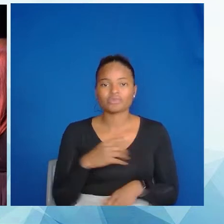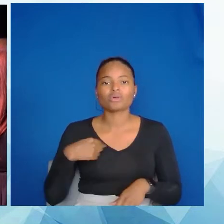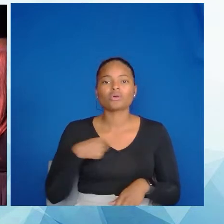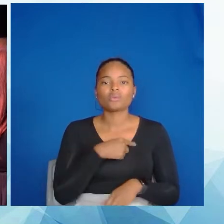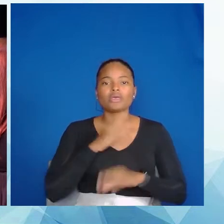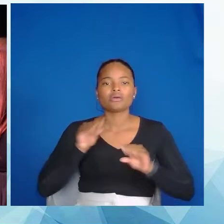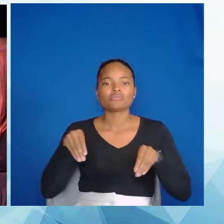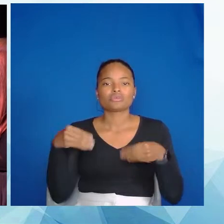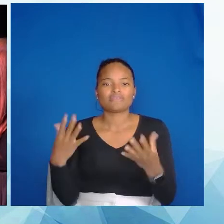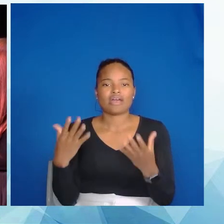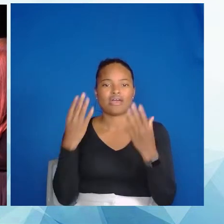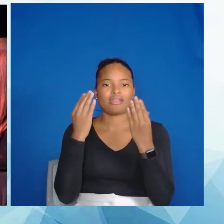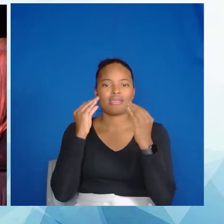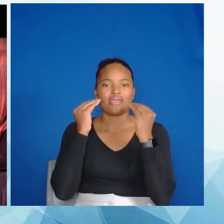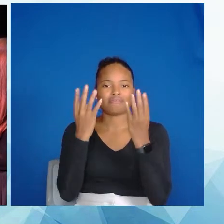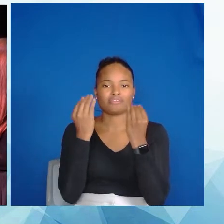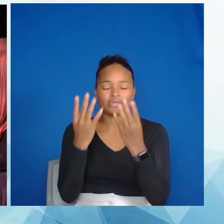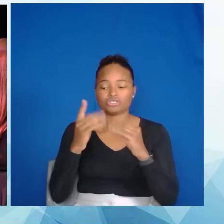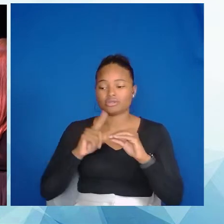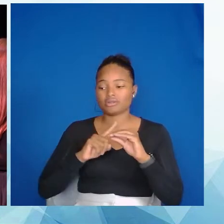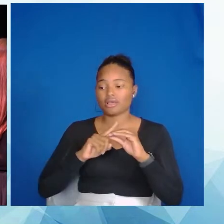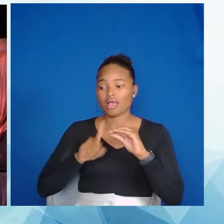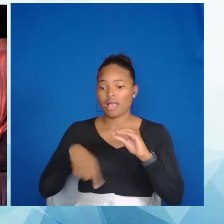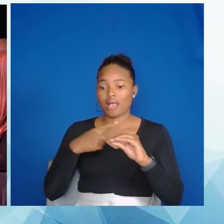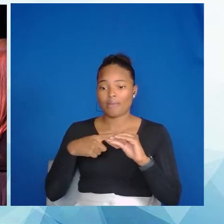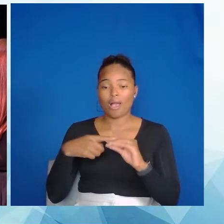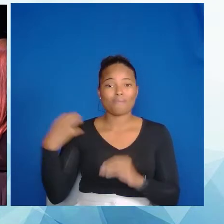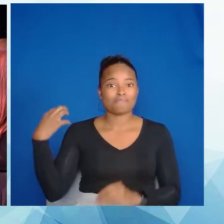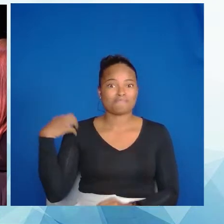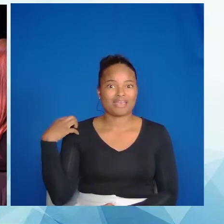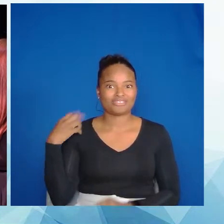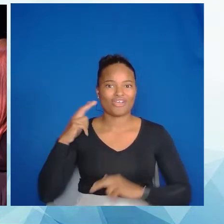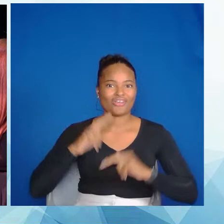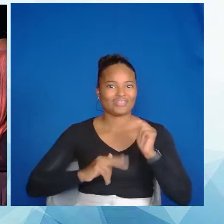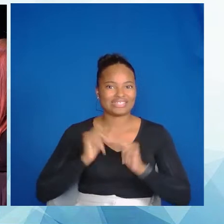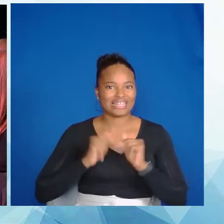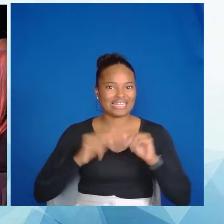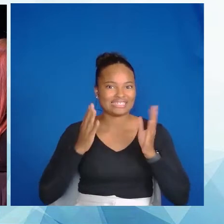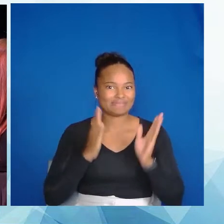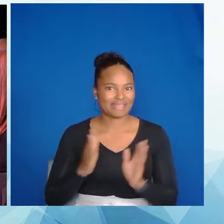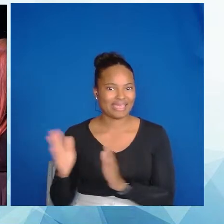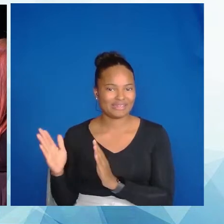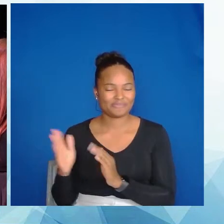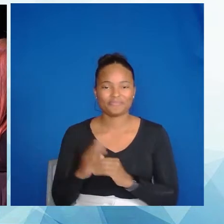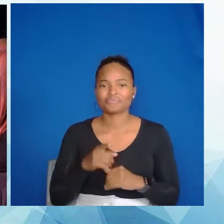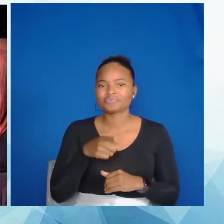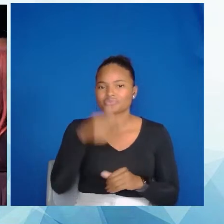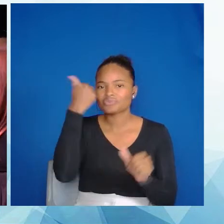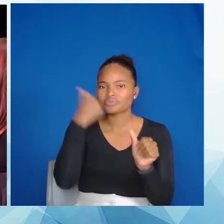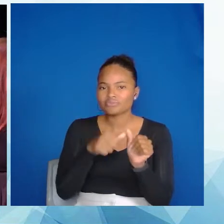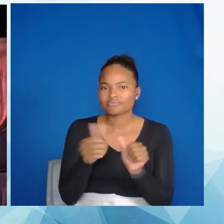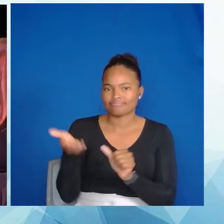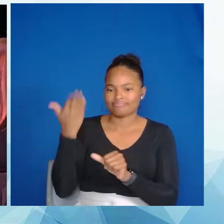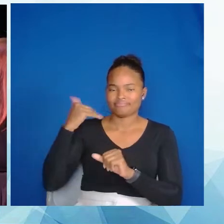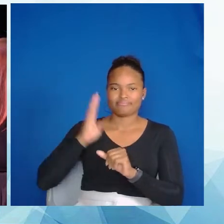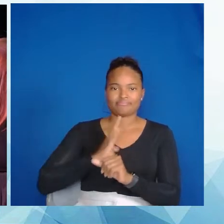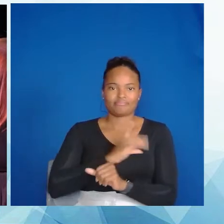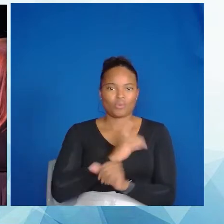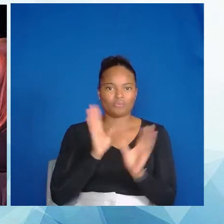information about the master facility plan. If you can remember at the last board